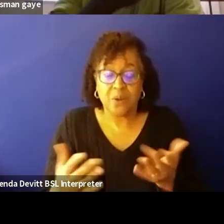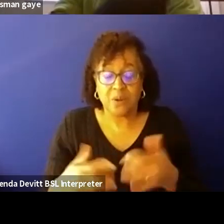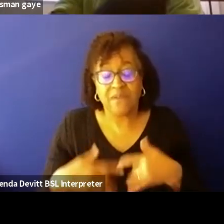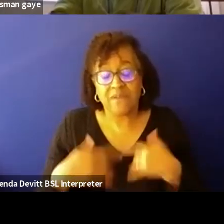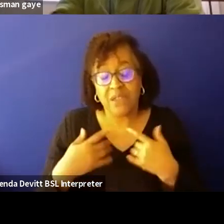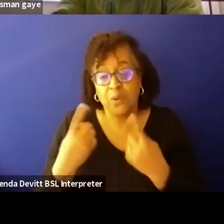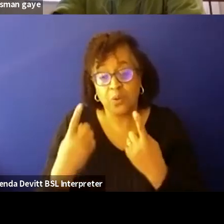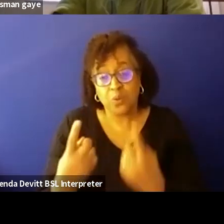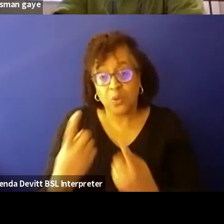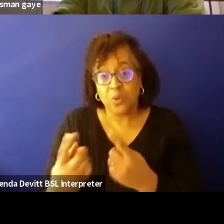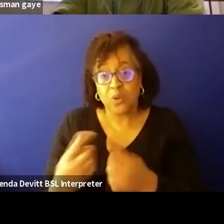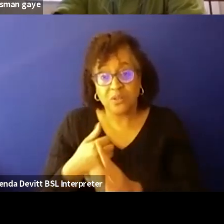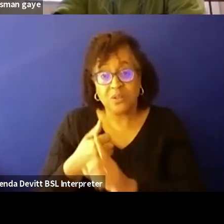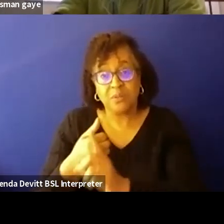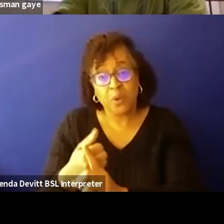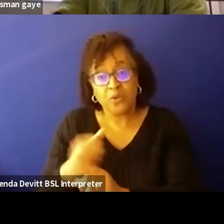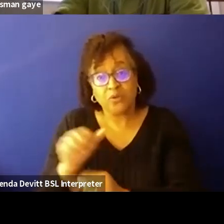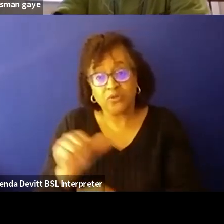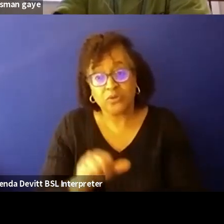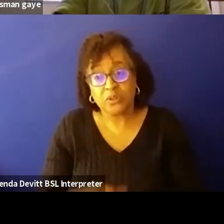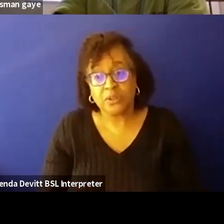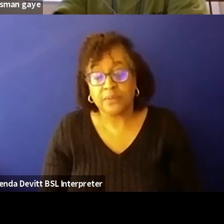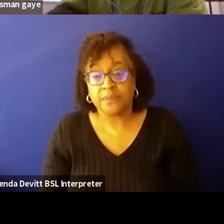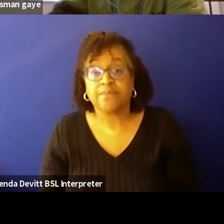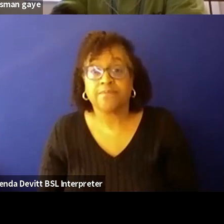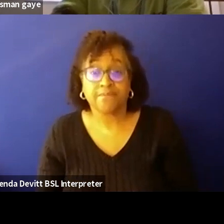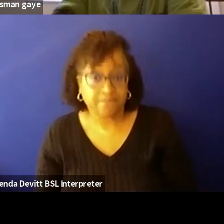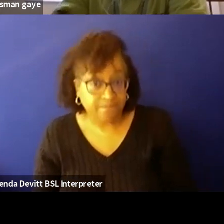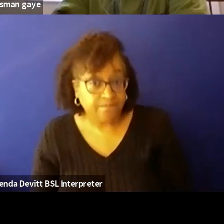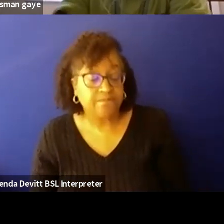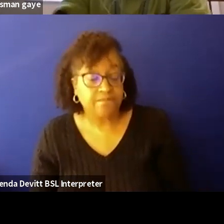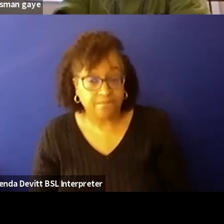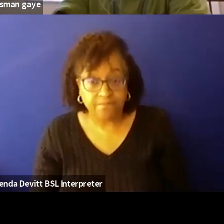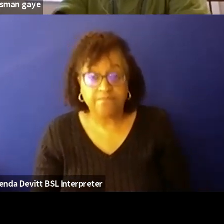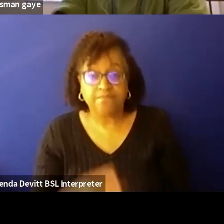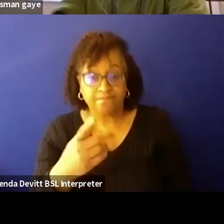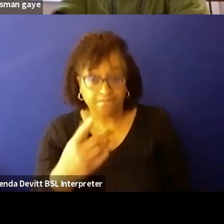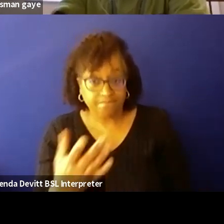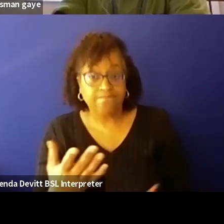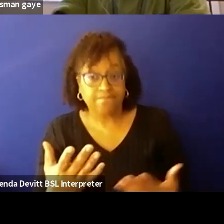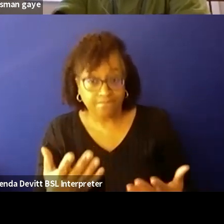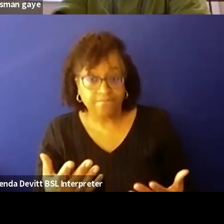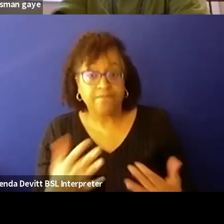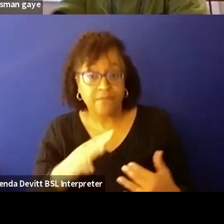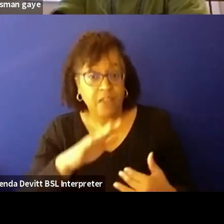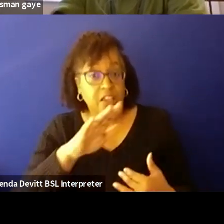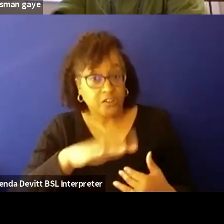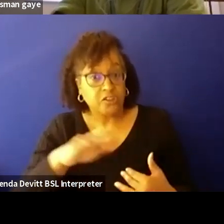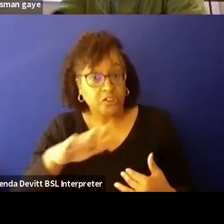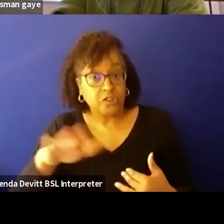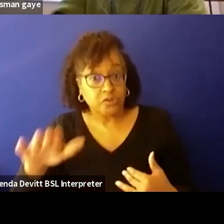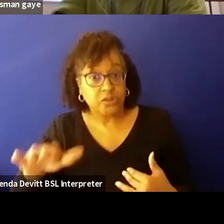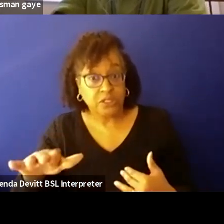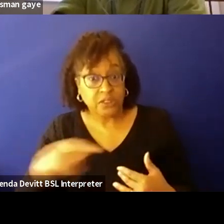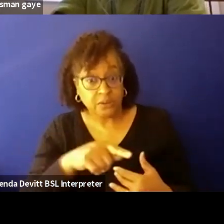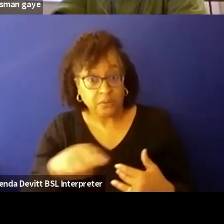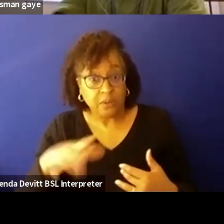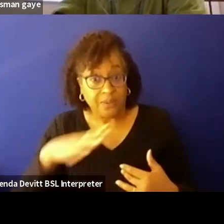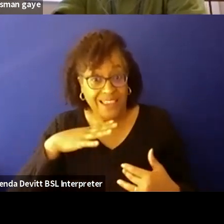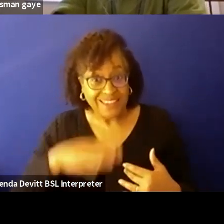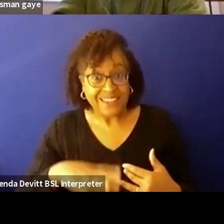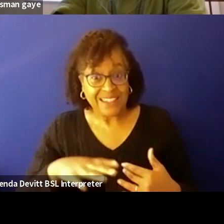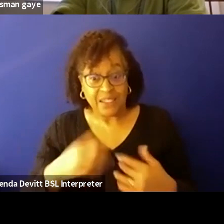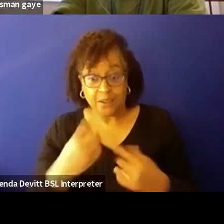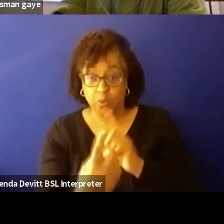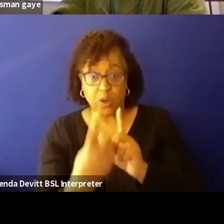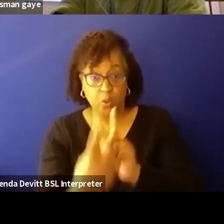So that obviously children who need one-to-one support, that will be identified and that support will be provided. We don't